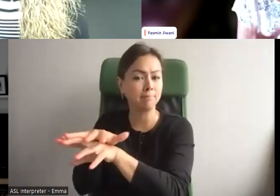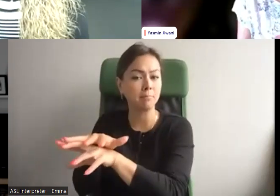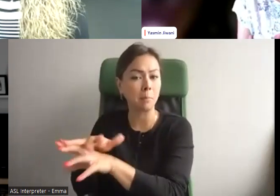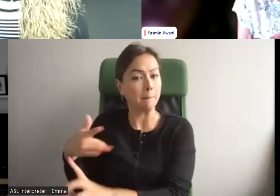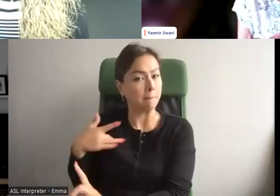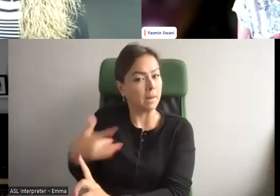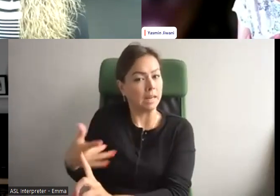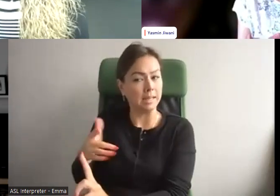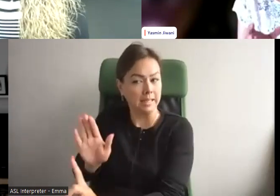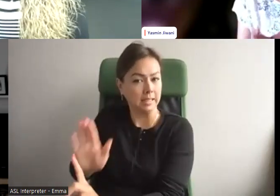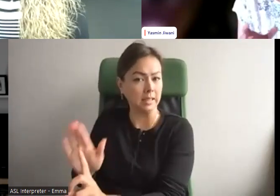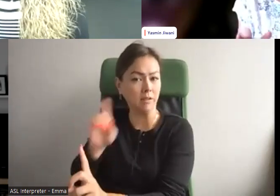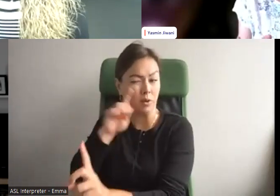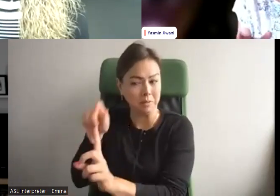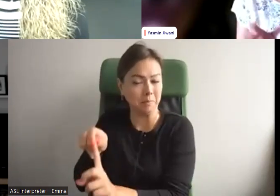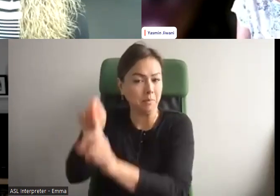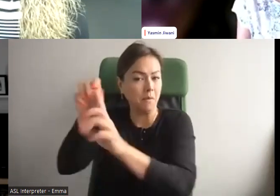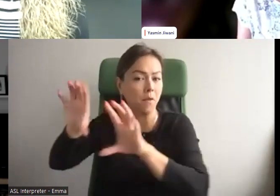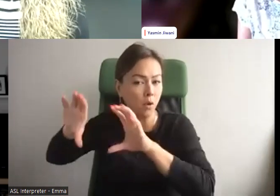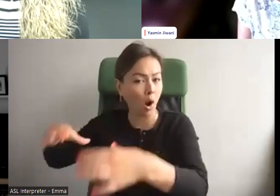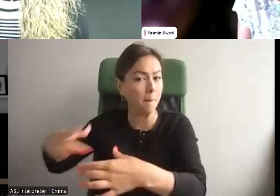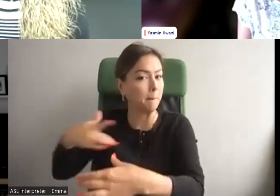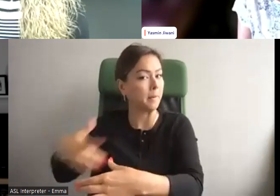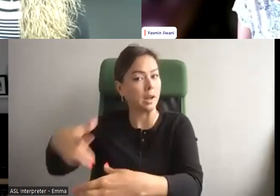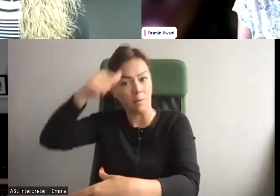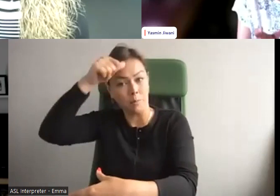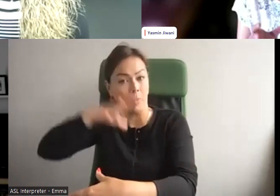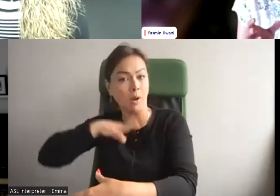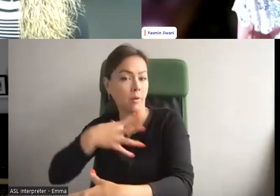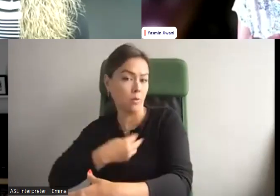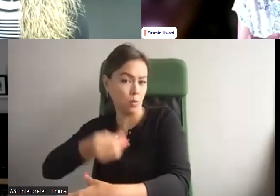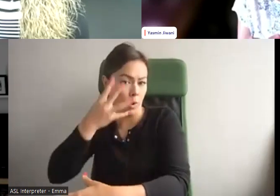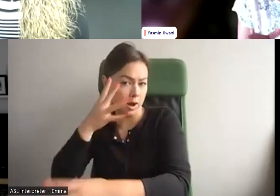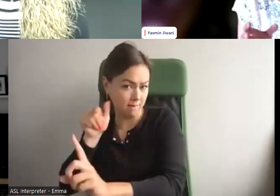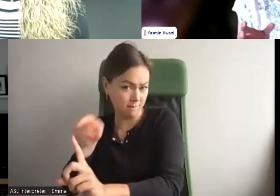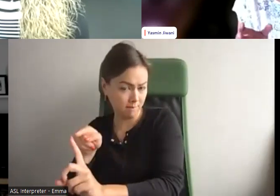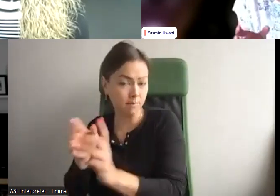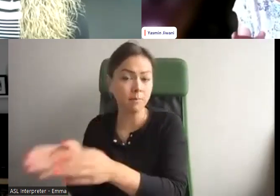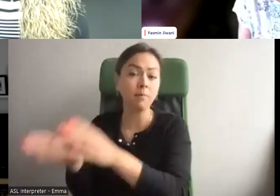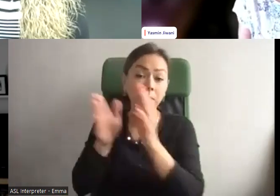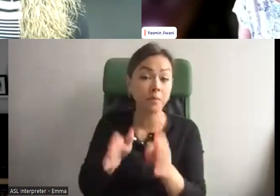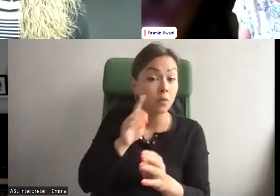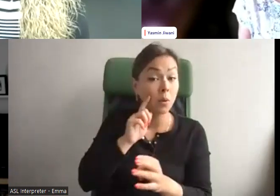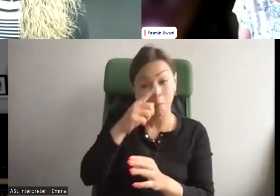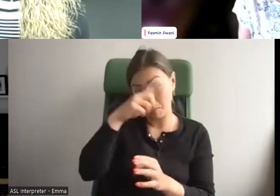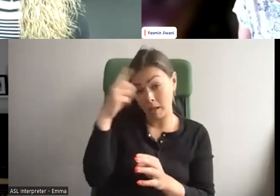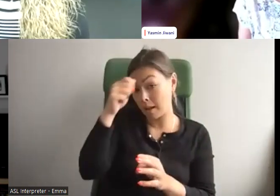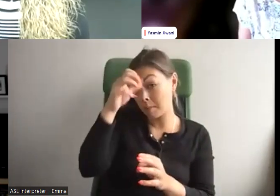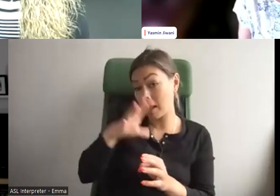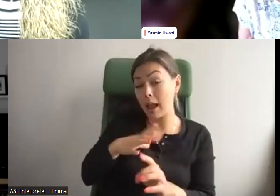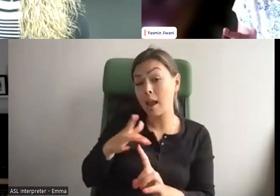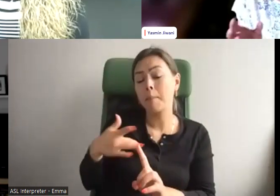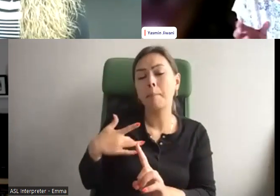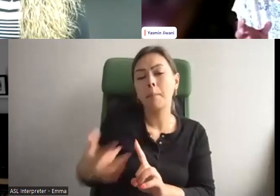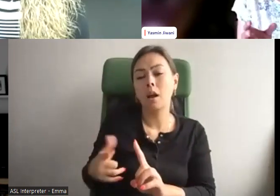a particular group of men. So white men, it's psychologized in that way. For Black men, it's considered to be a part of a cultural